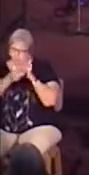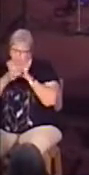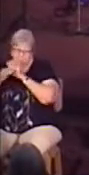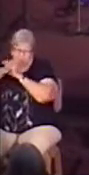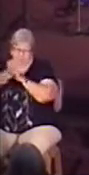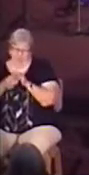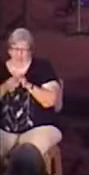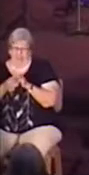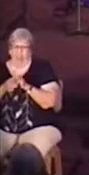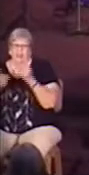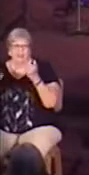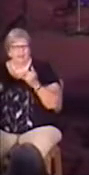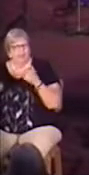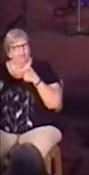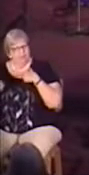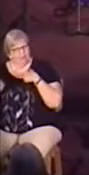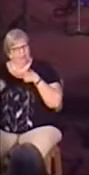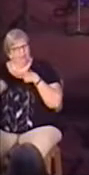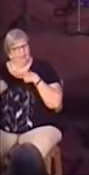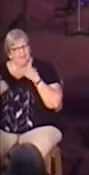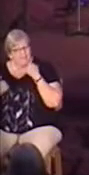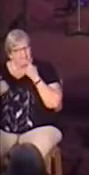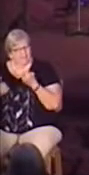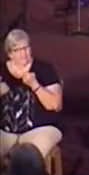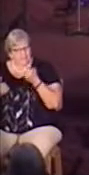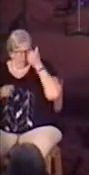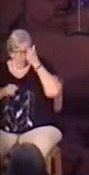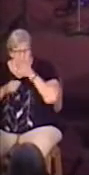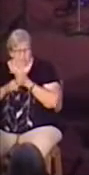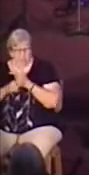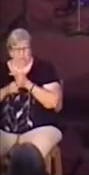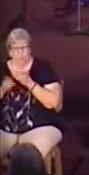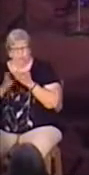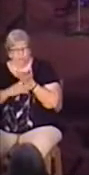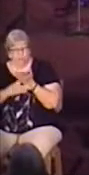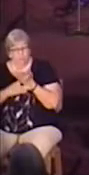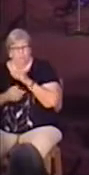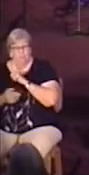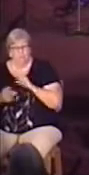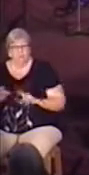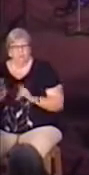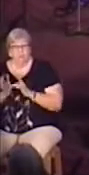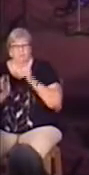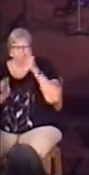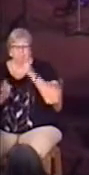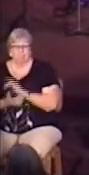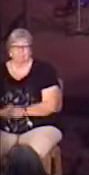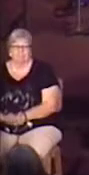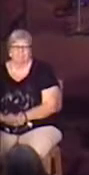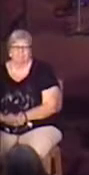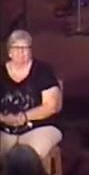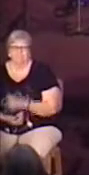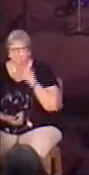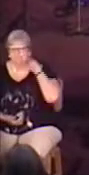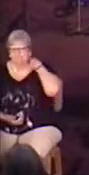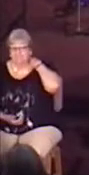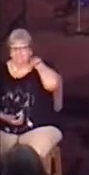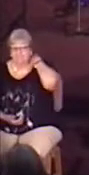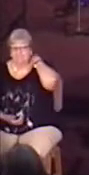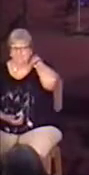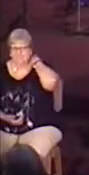1 Corinthians. Now I exhort you, brethren, by the name of our Lord Jesus Christ, that you all agree and that there be